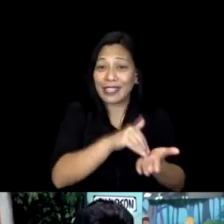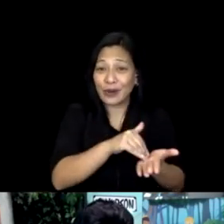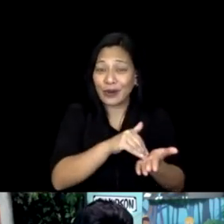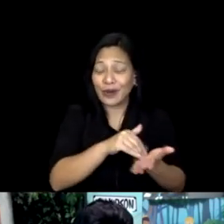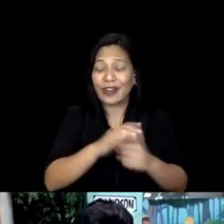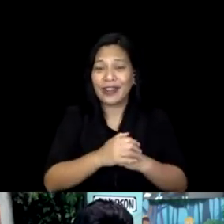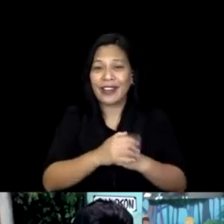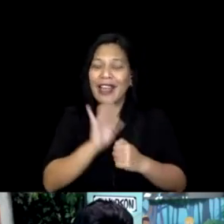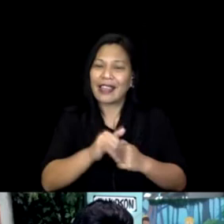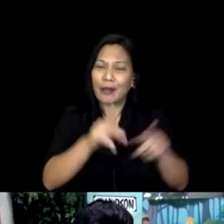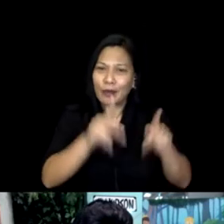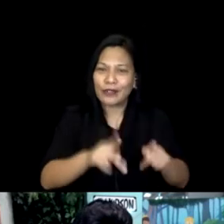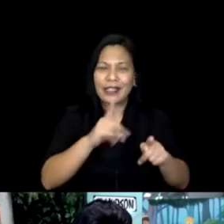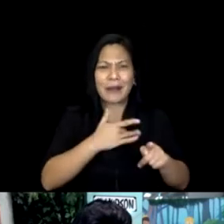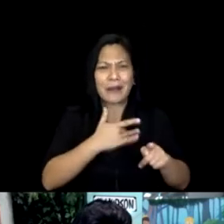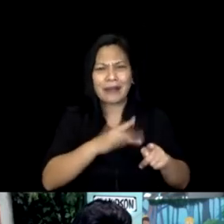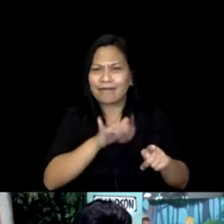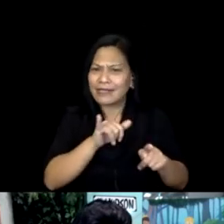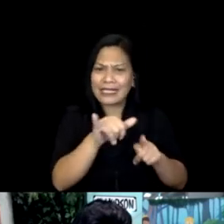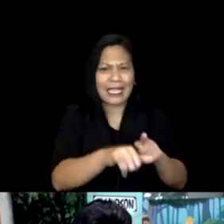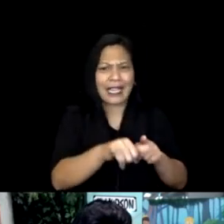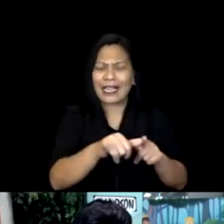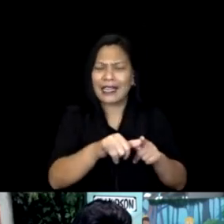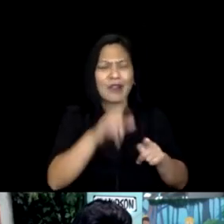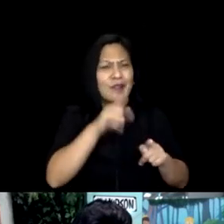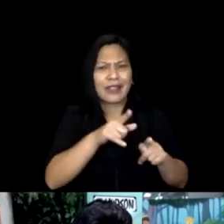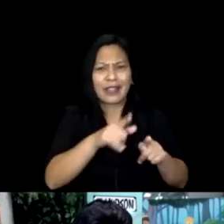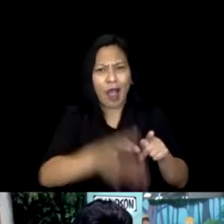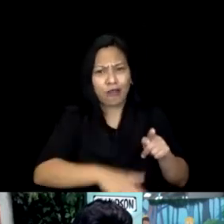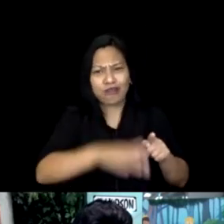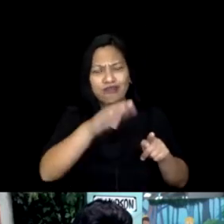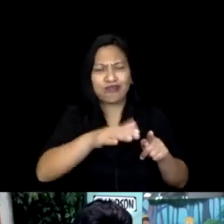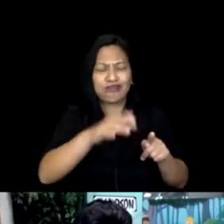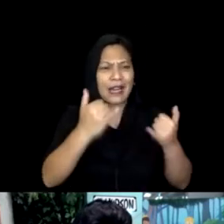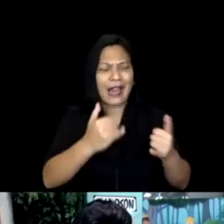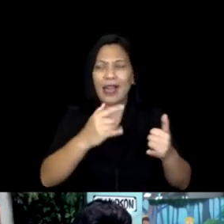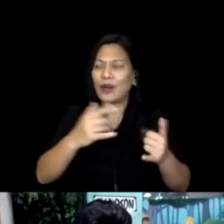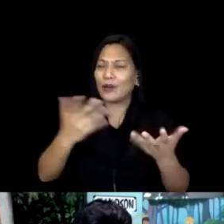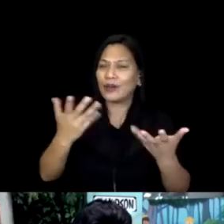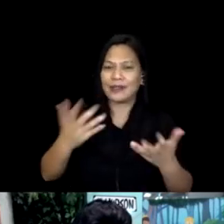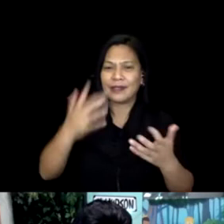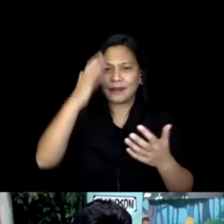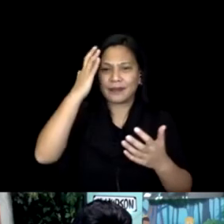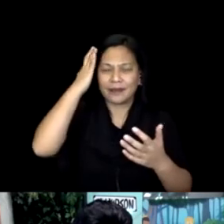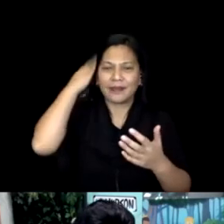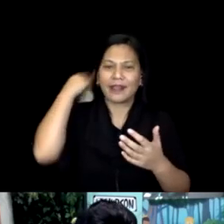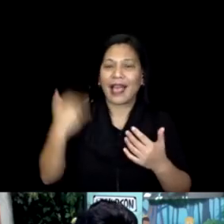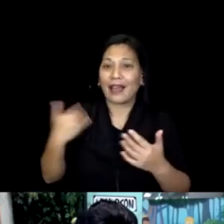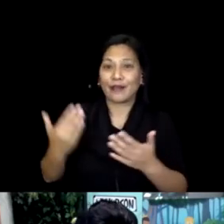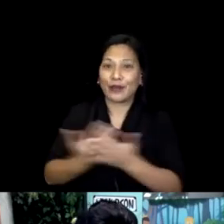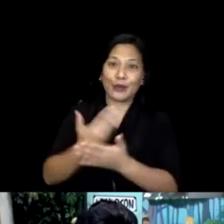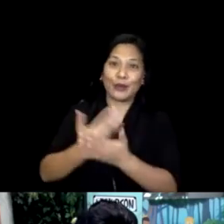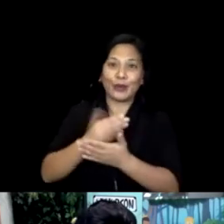who stayed in that community, who worked his way up, who's now ushering in this new center that he's very